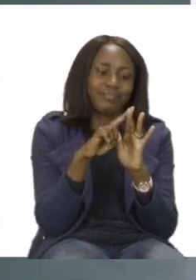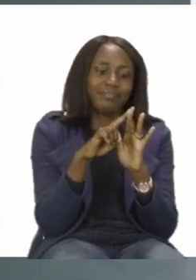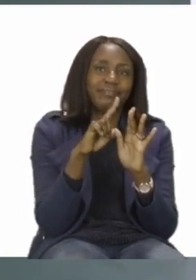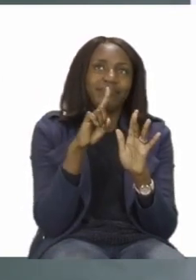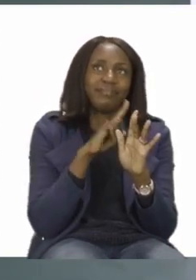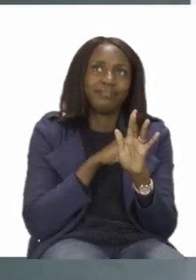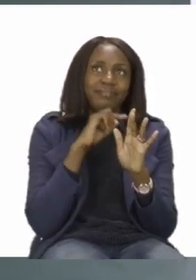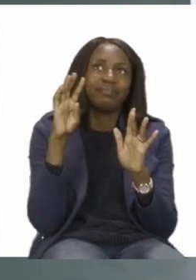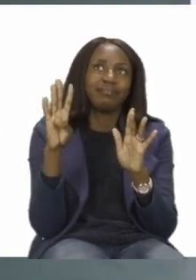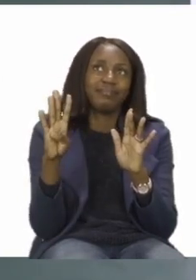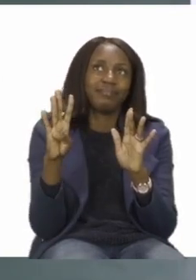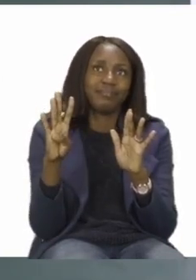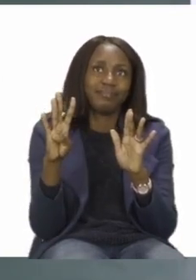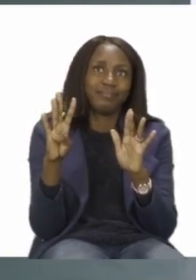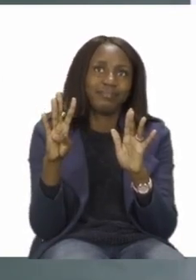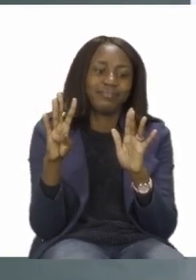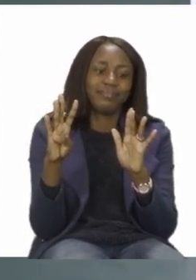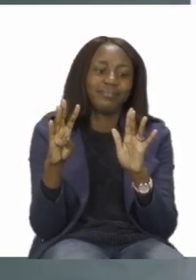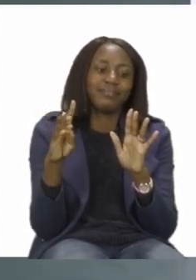15,